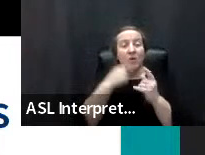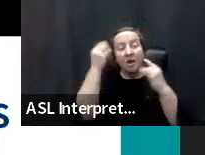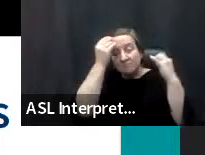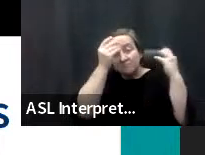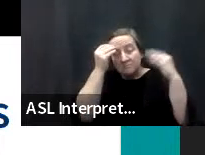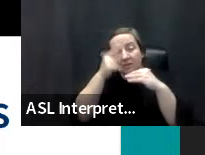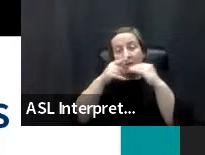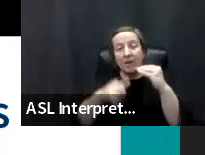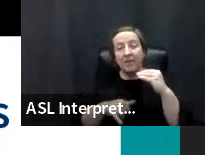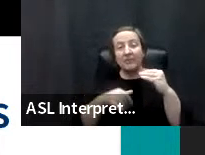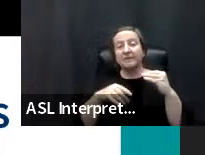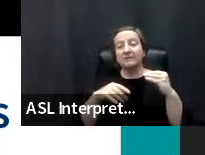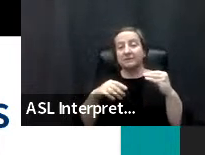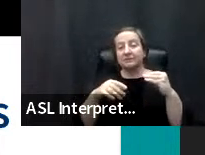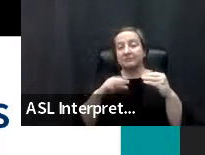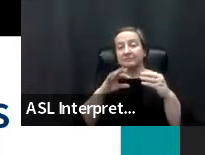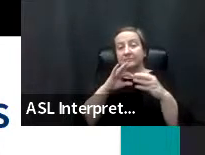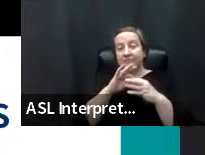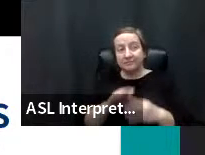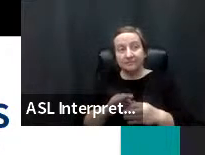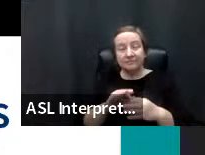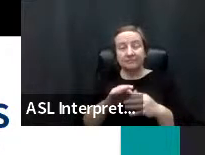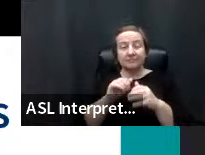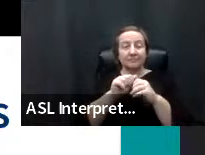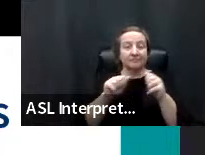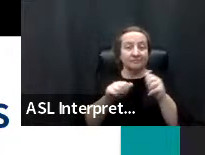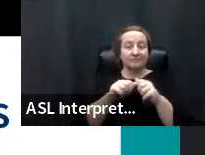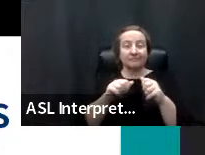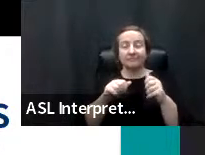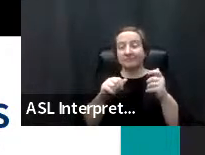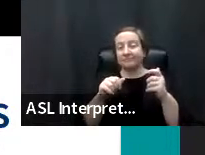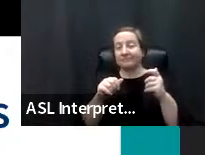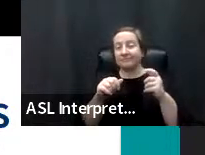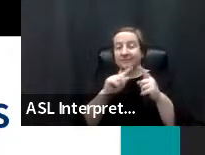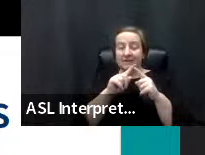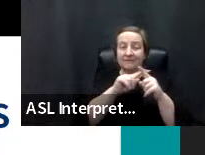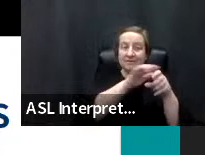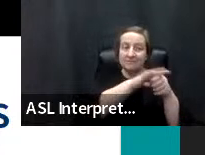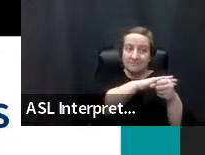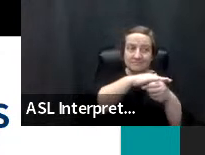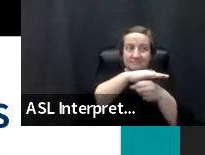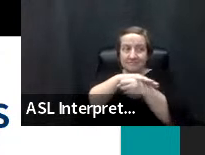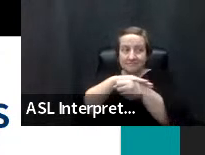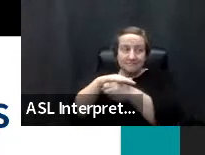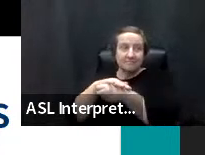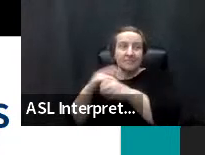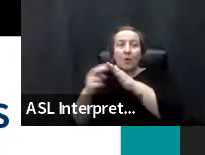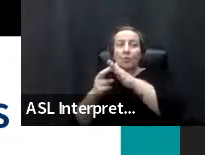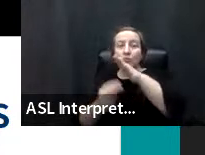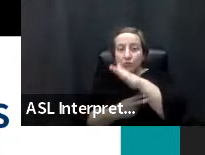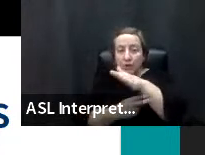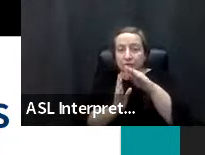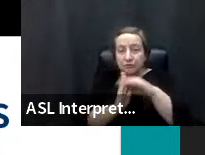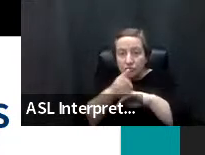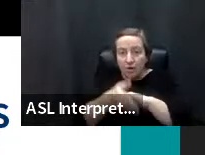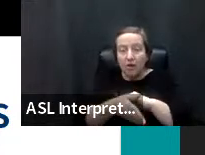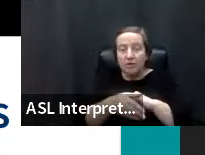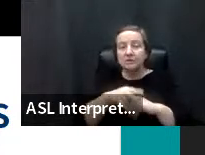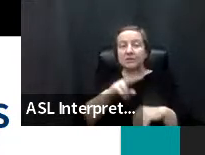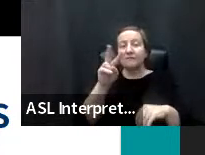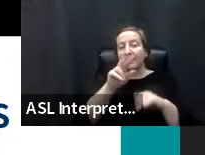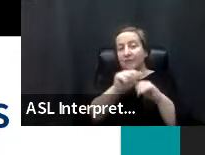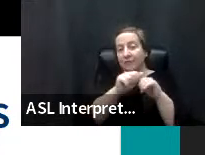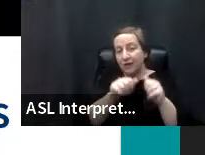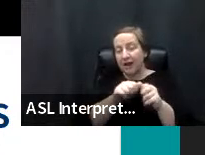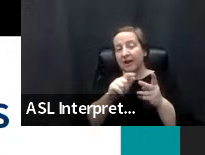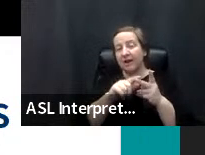a series of geographic areas, bridge crossing, the Vancouver area, Hayden